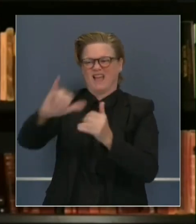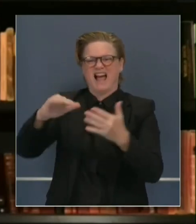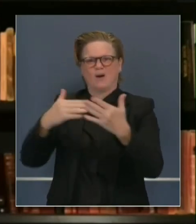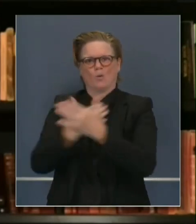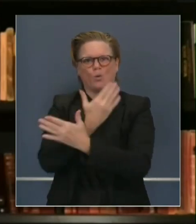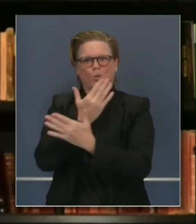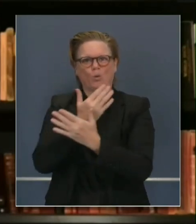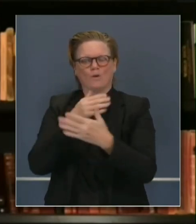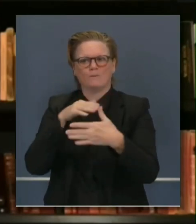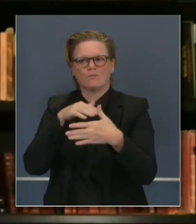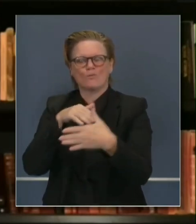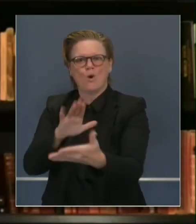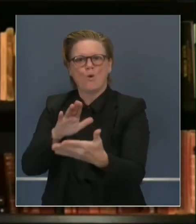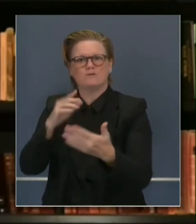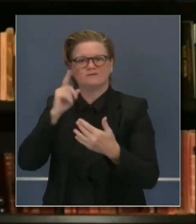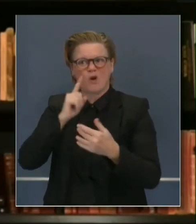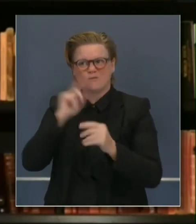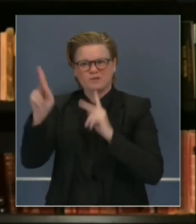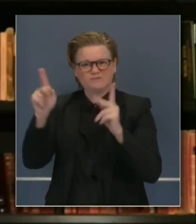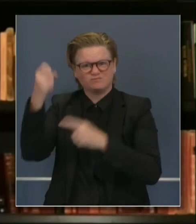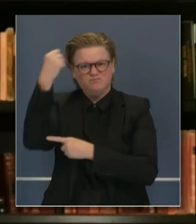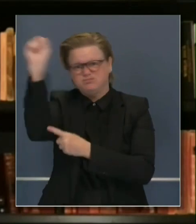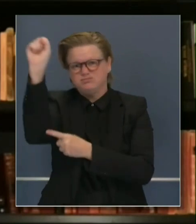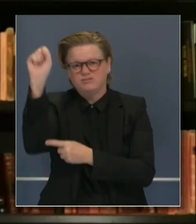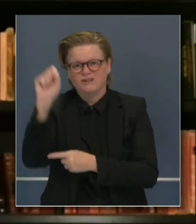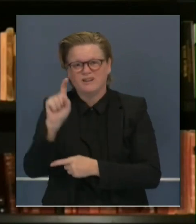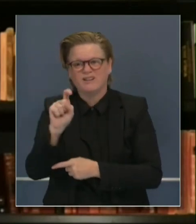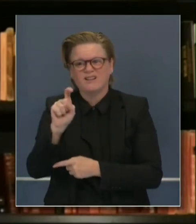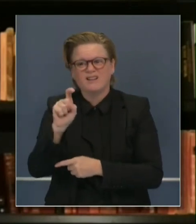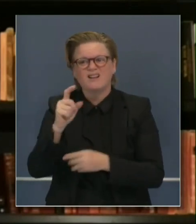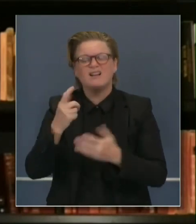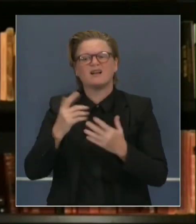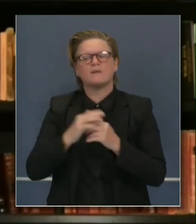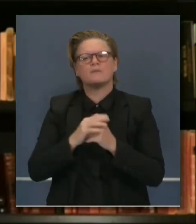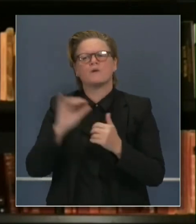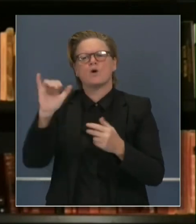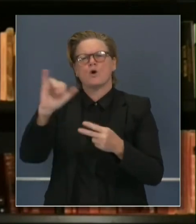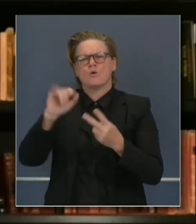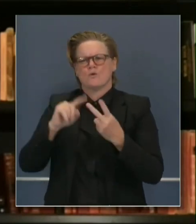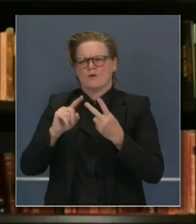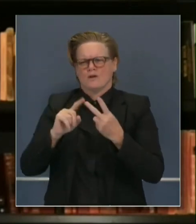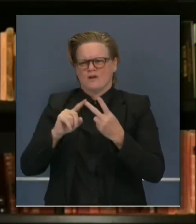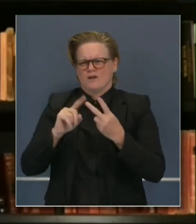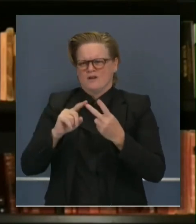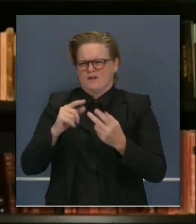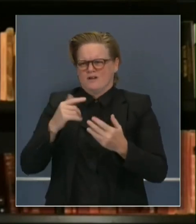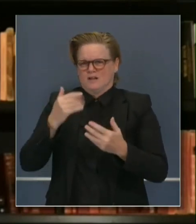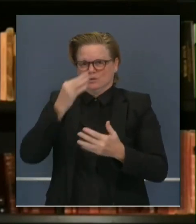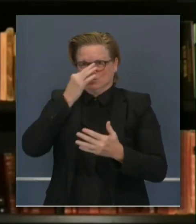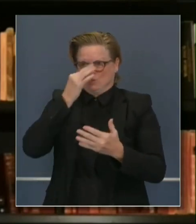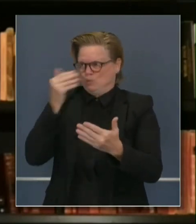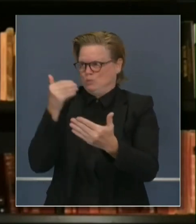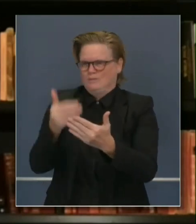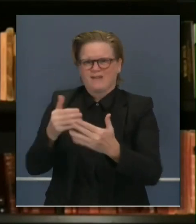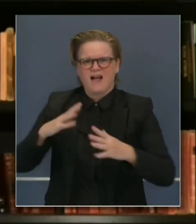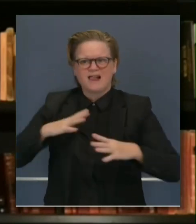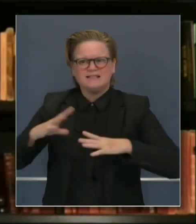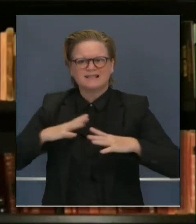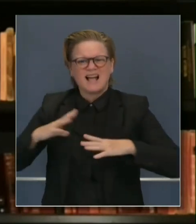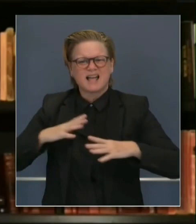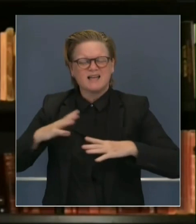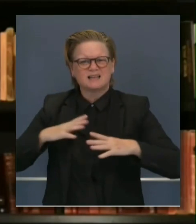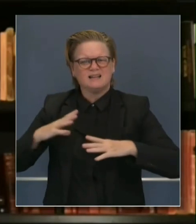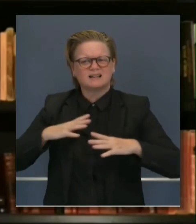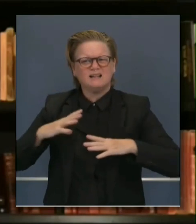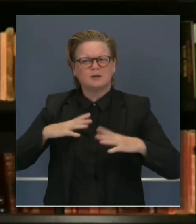will defy orders? And also, we're just 3 weeks away from holidays. What does this mean for travelers